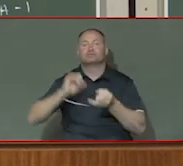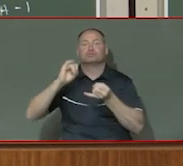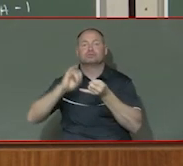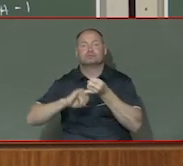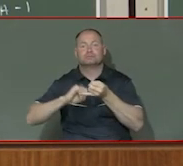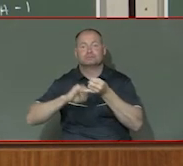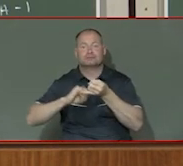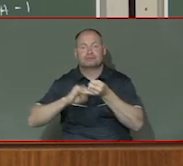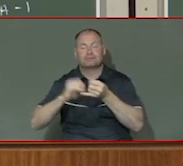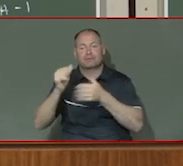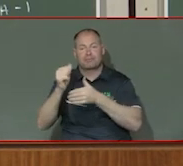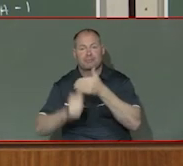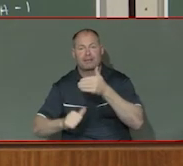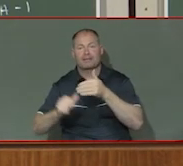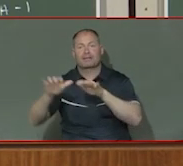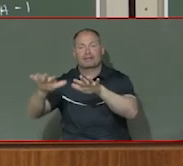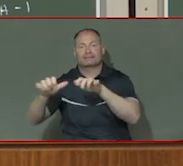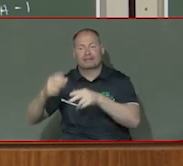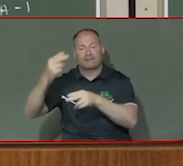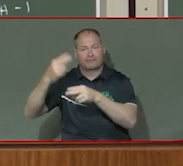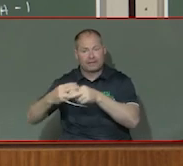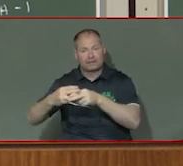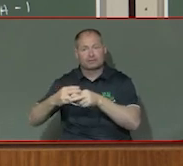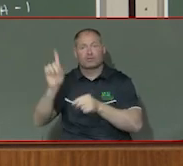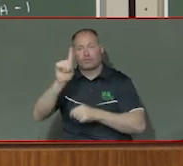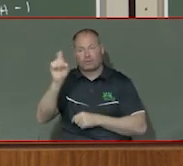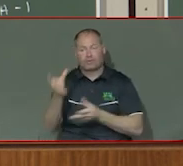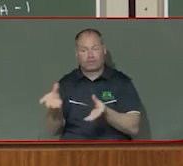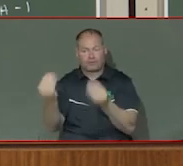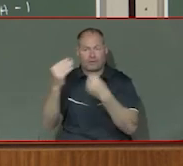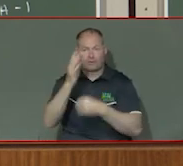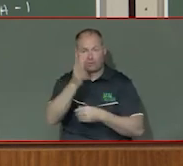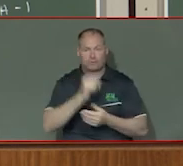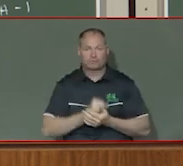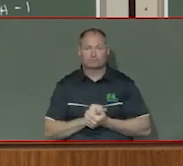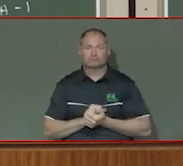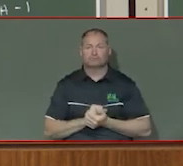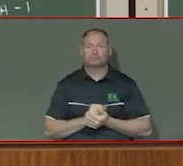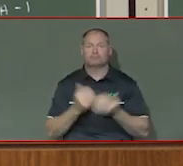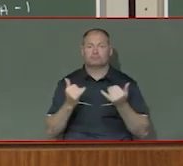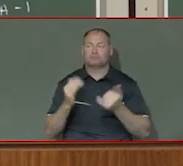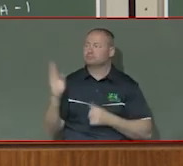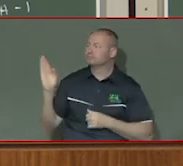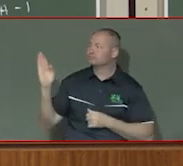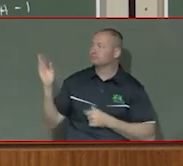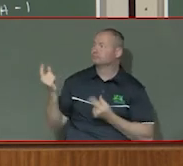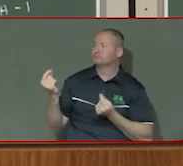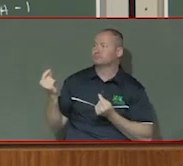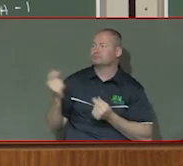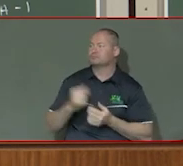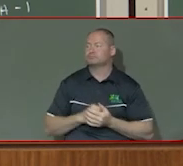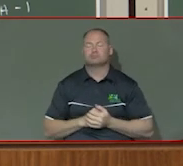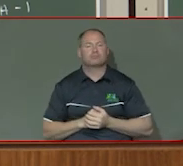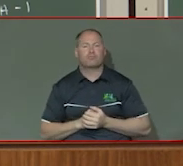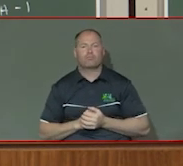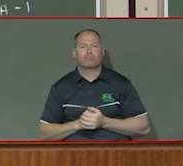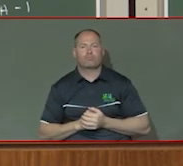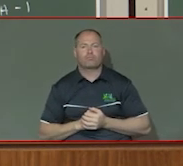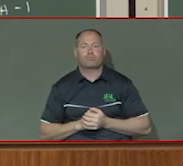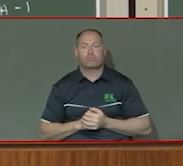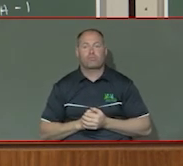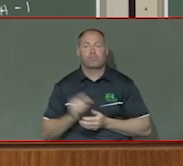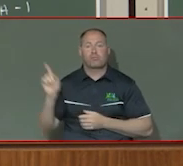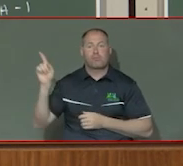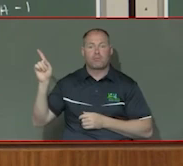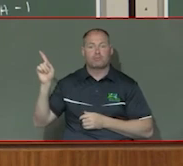of question. Now, people, the sine of 540 degrees minus theta. Do you understand that that